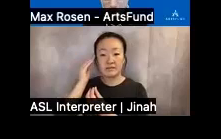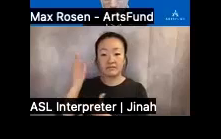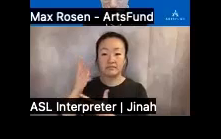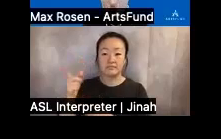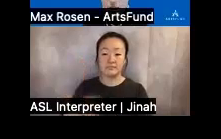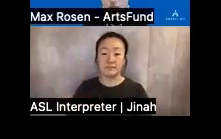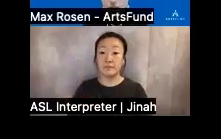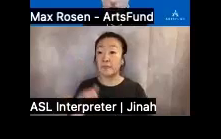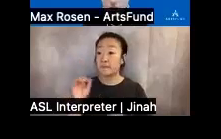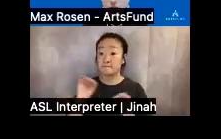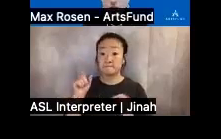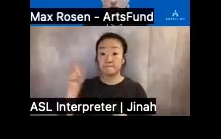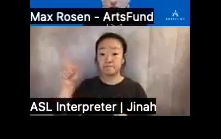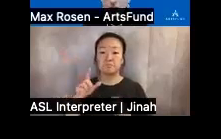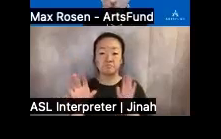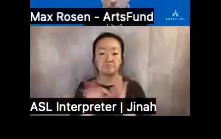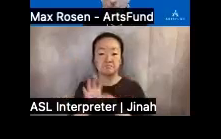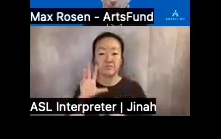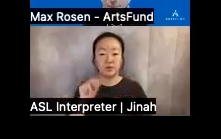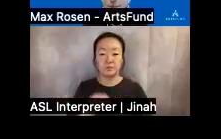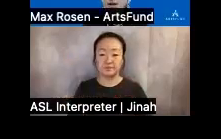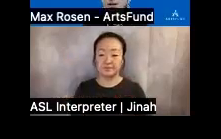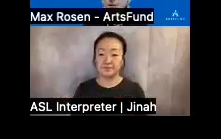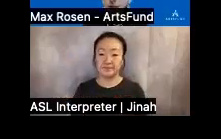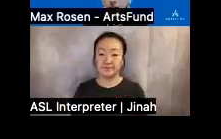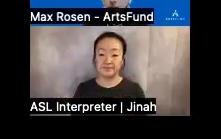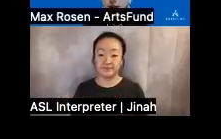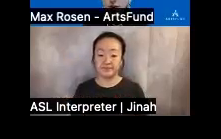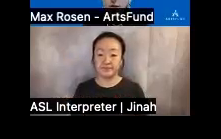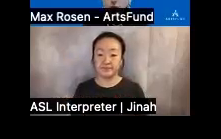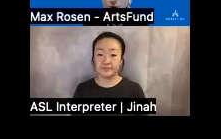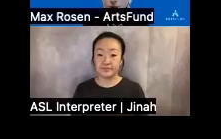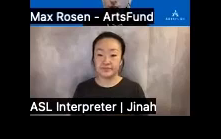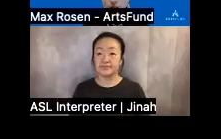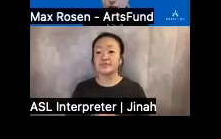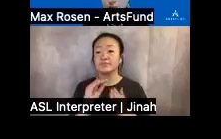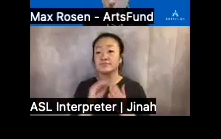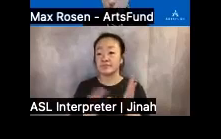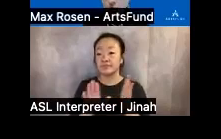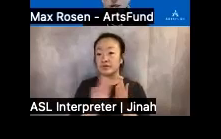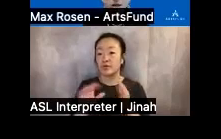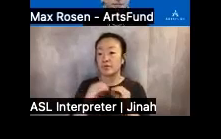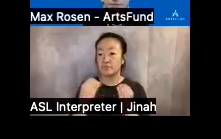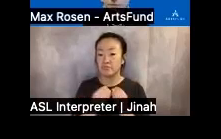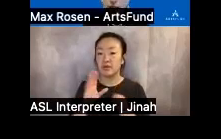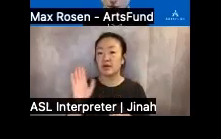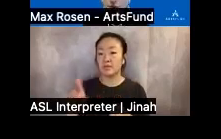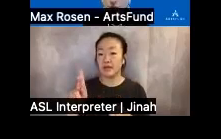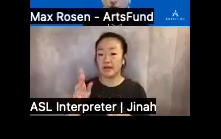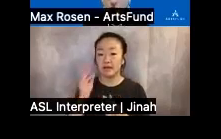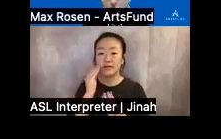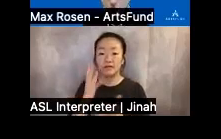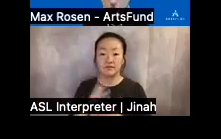fiscally sponsored, select no to this question. Then fill out your organization's bank